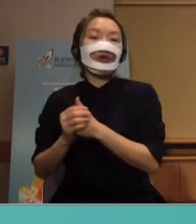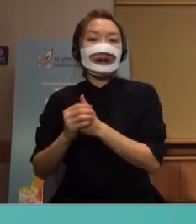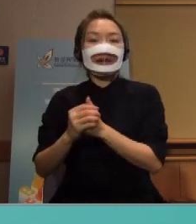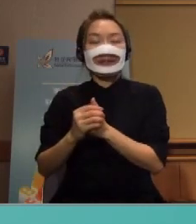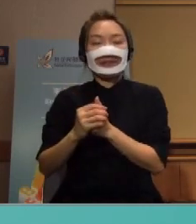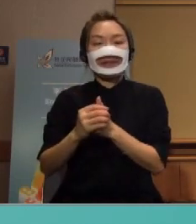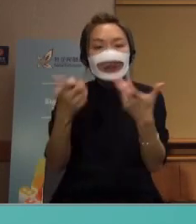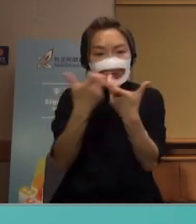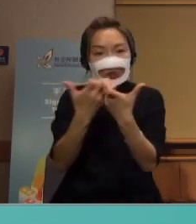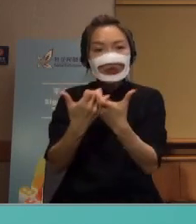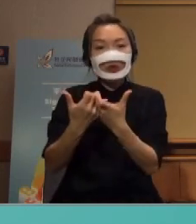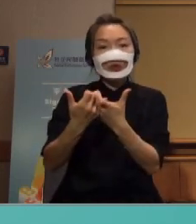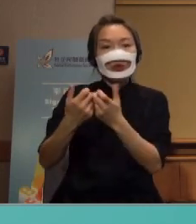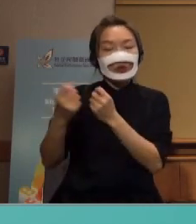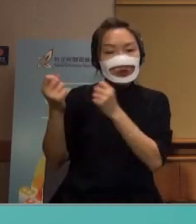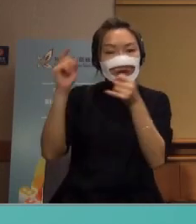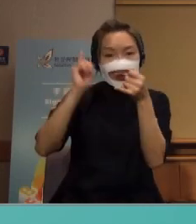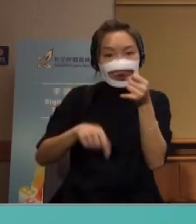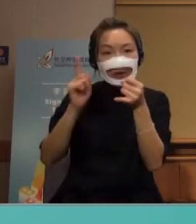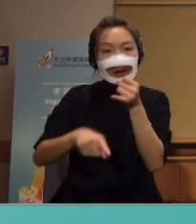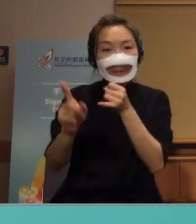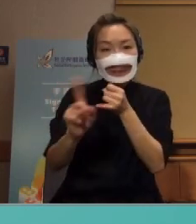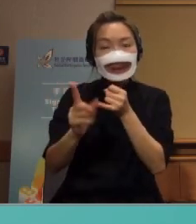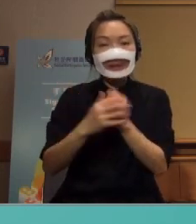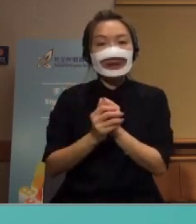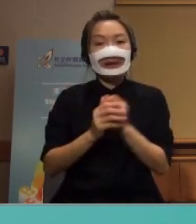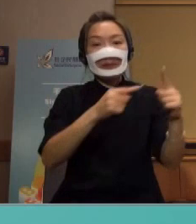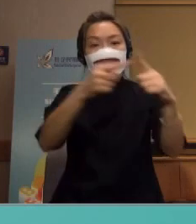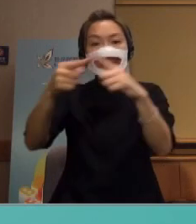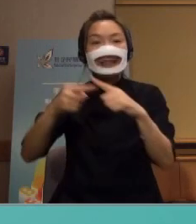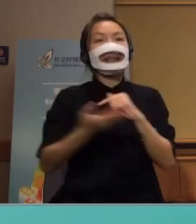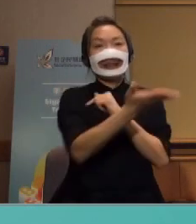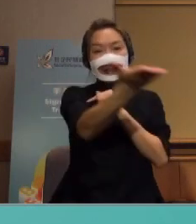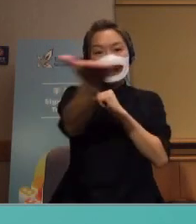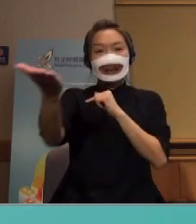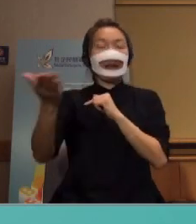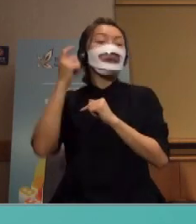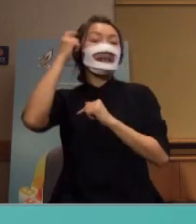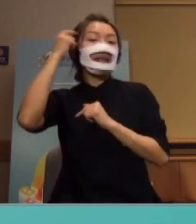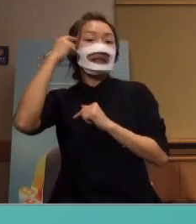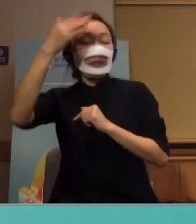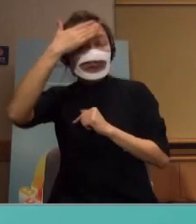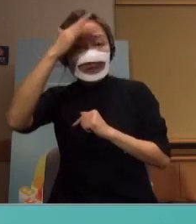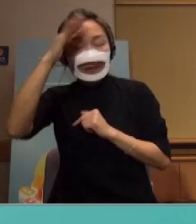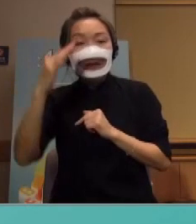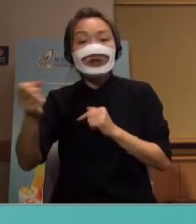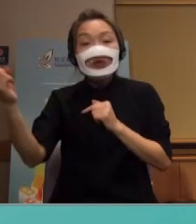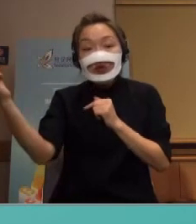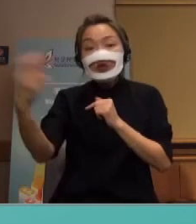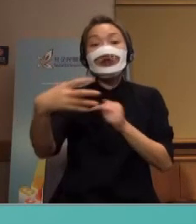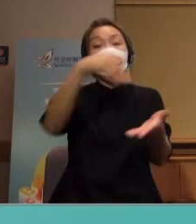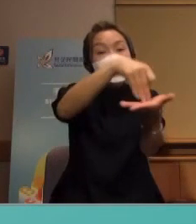we need to get a lot of people like you guys, aware, educated, and then participating in these kind of